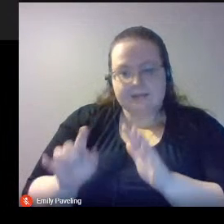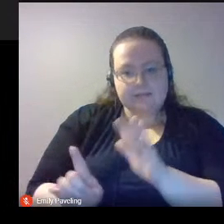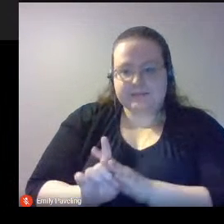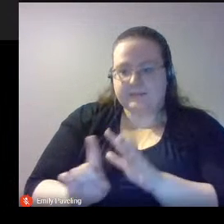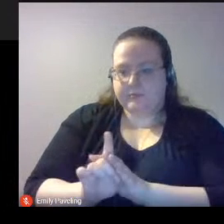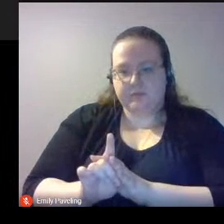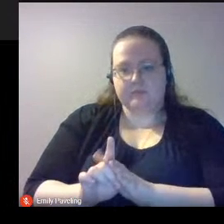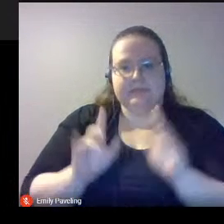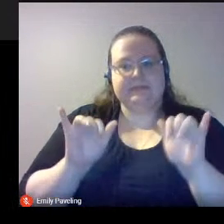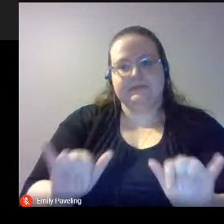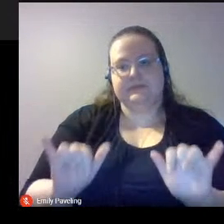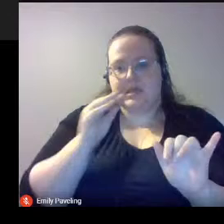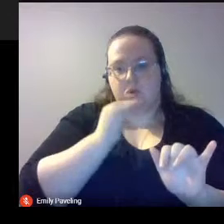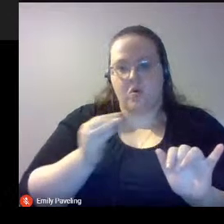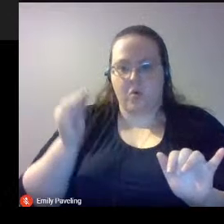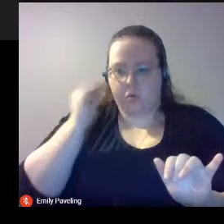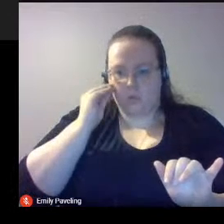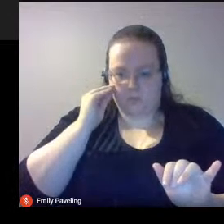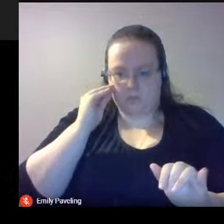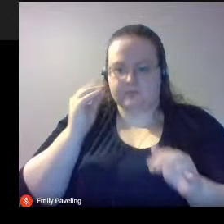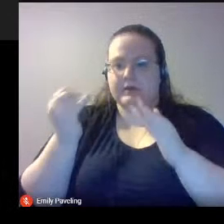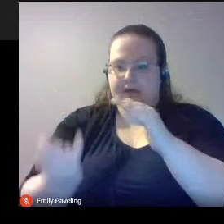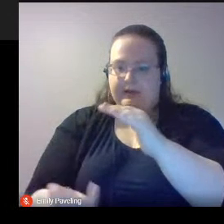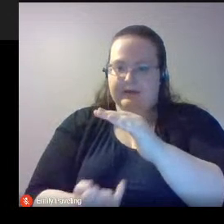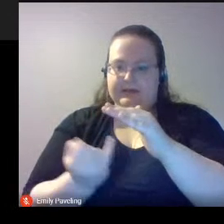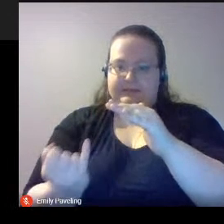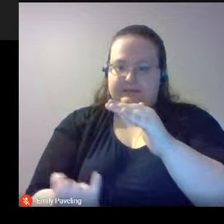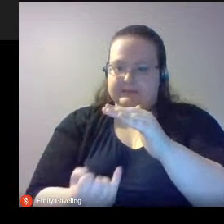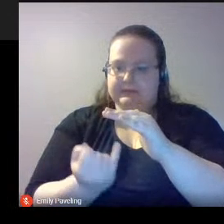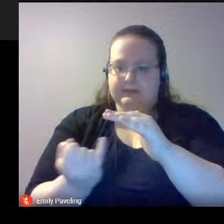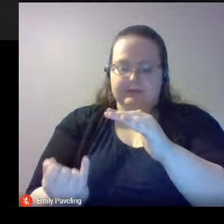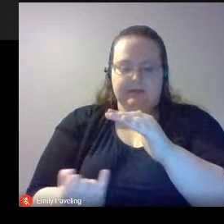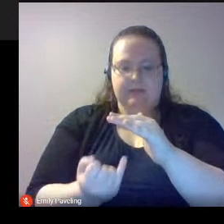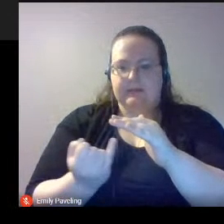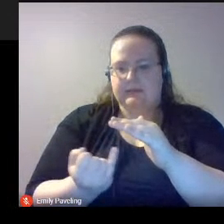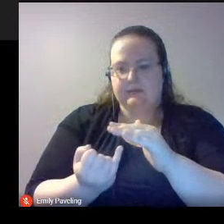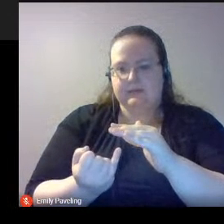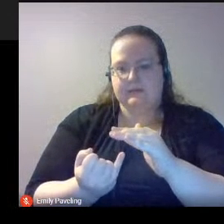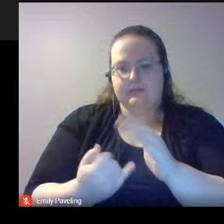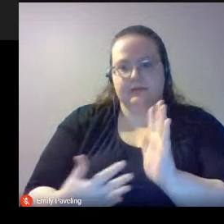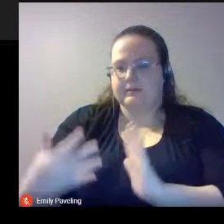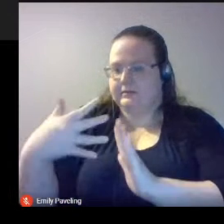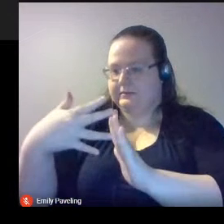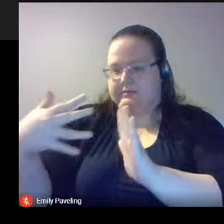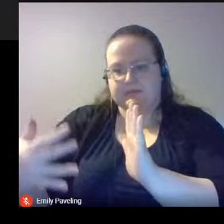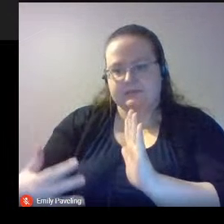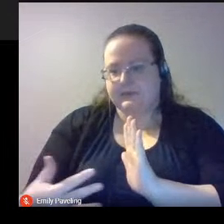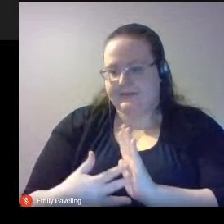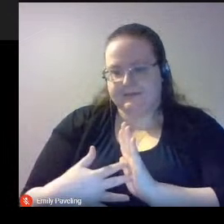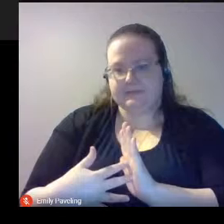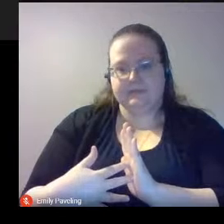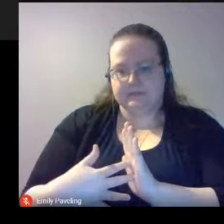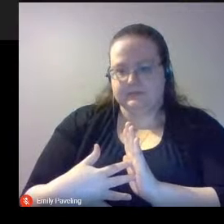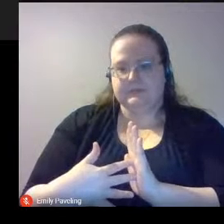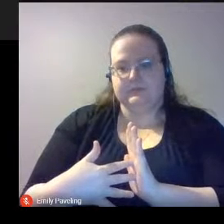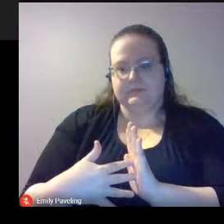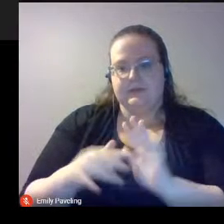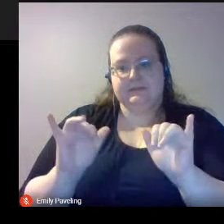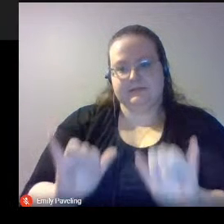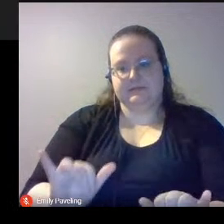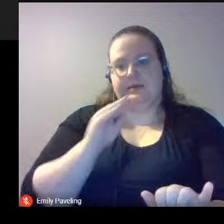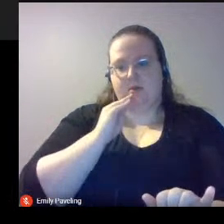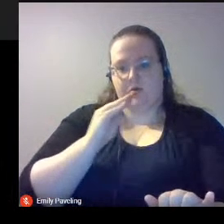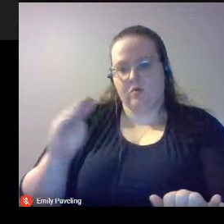home, they need to self-isolate, they need to get tested for COVID-19, and to stay home